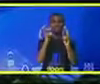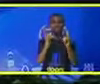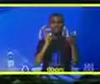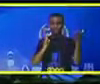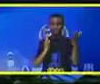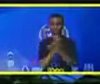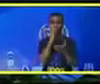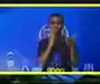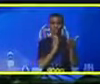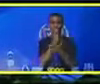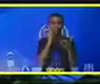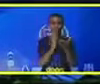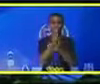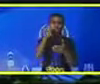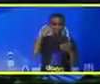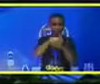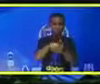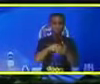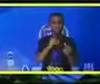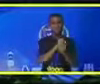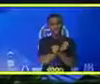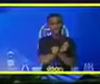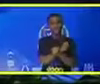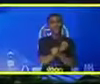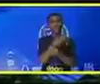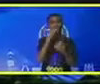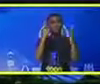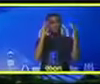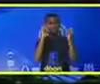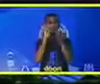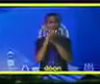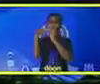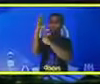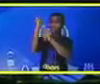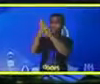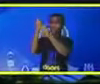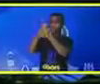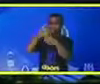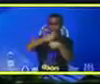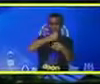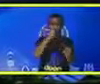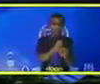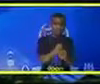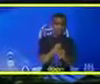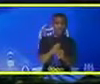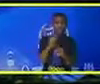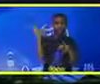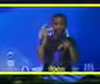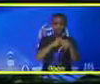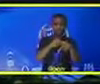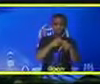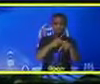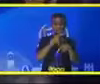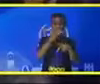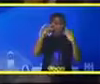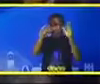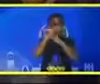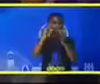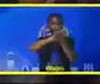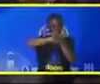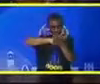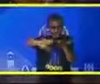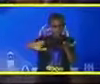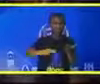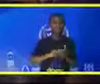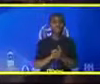love, and hope that God will begin to purify the conscience, the practices of many. And if you are here, hear me.